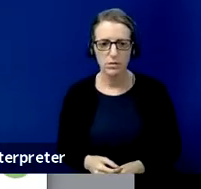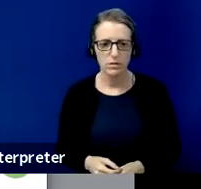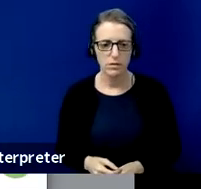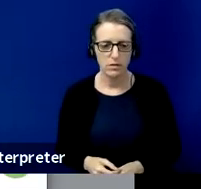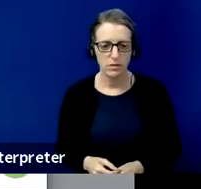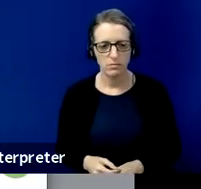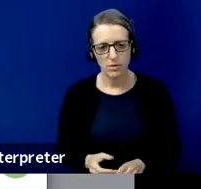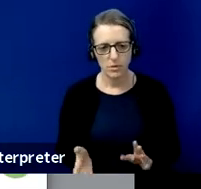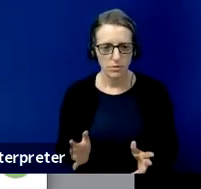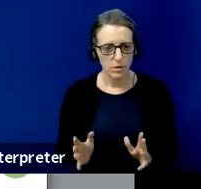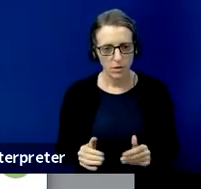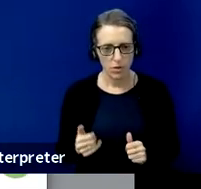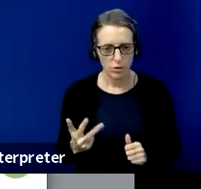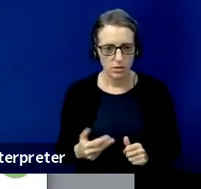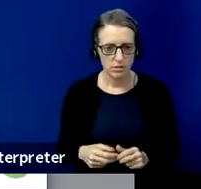So let's do 3.